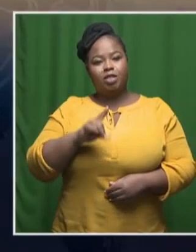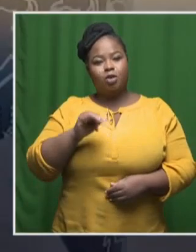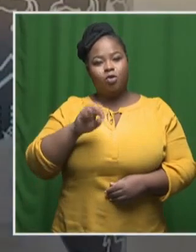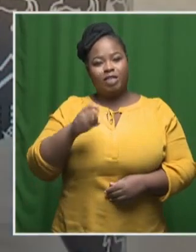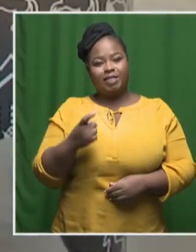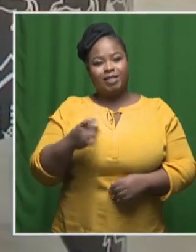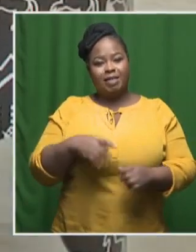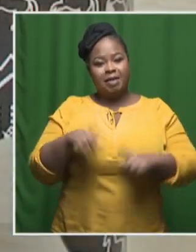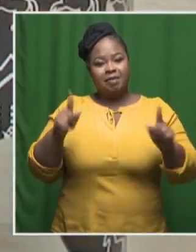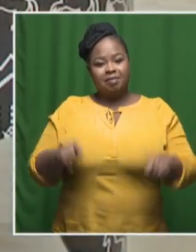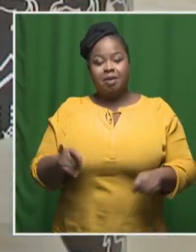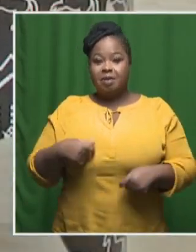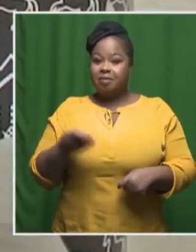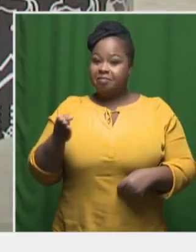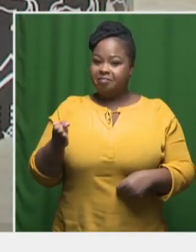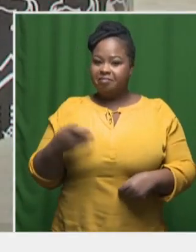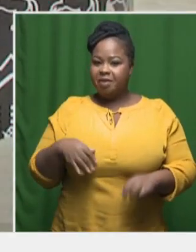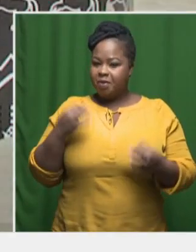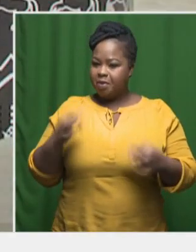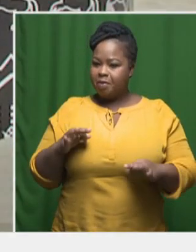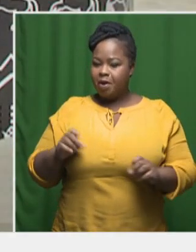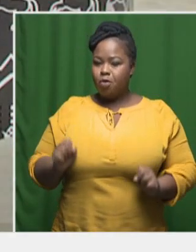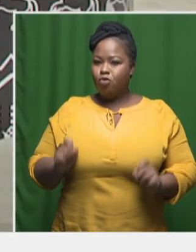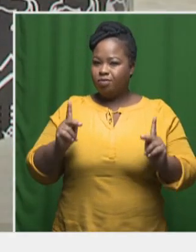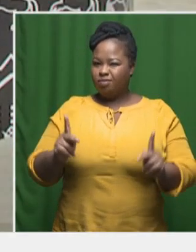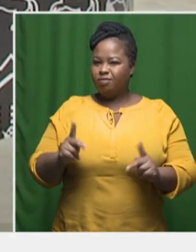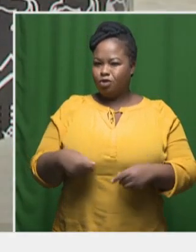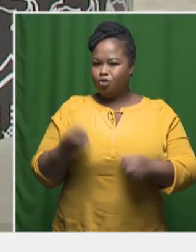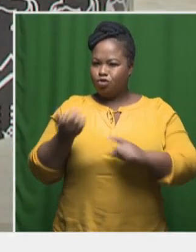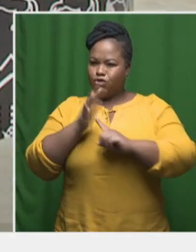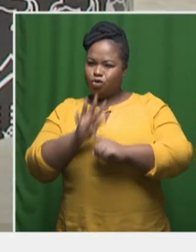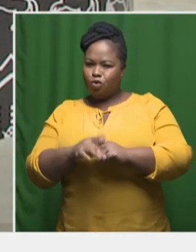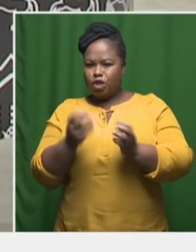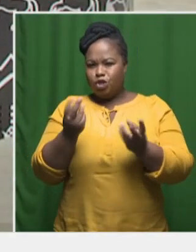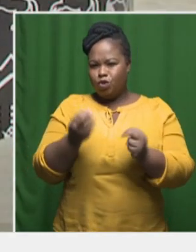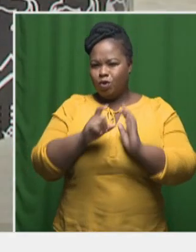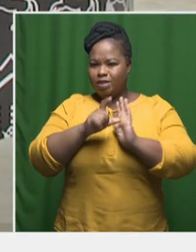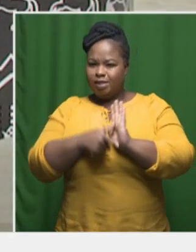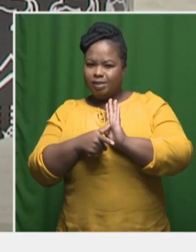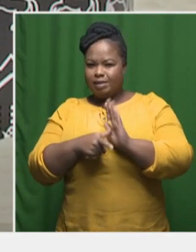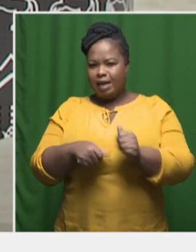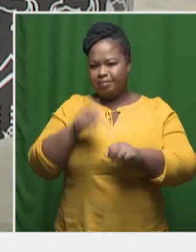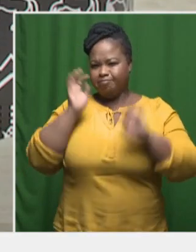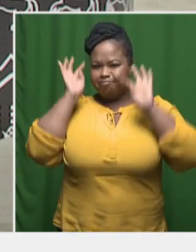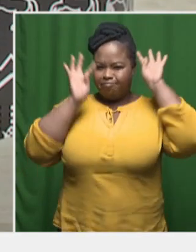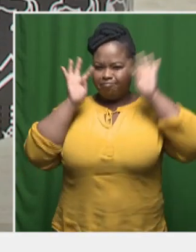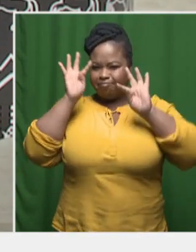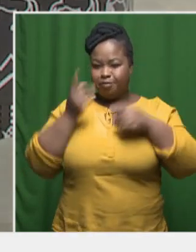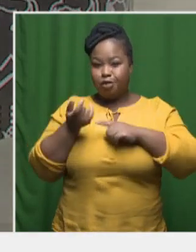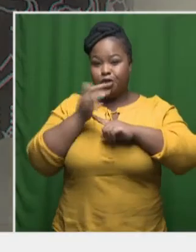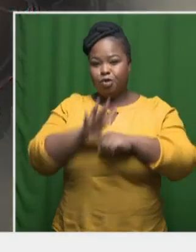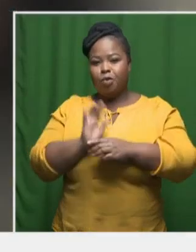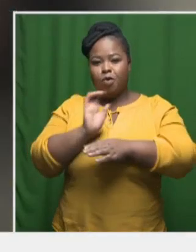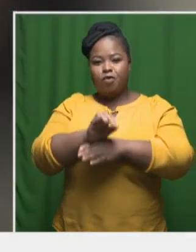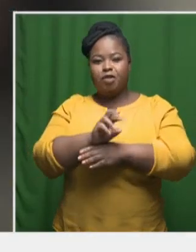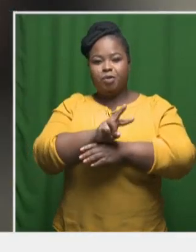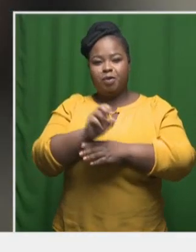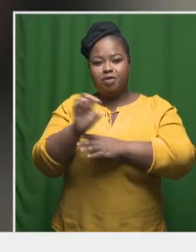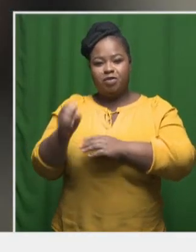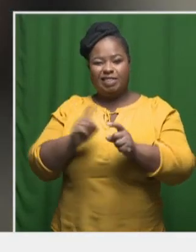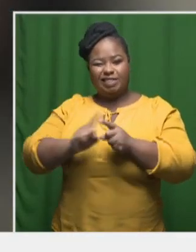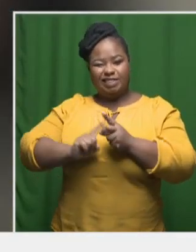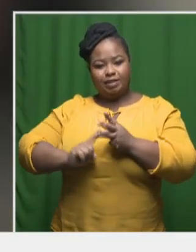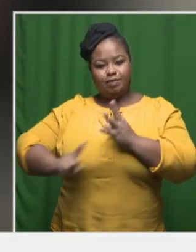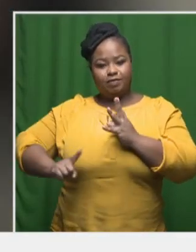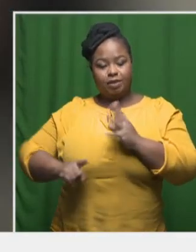returning with a bang, providing the mother city with the opportunity to explore the newest design concepts. The show boasts over 200